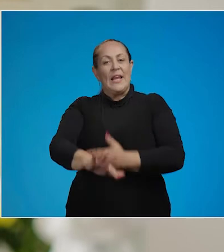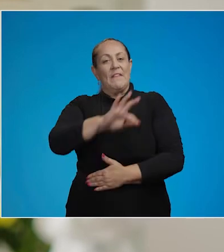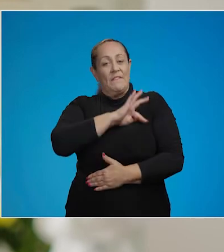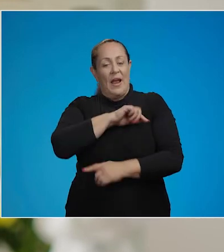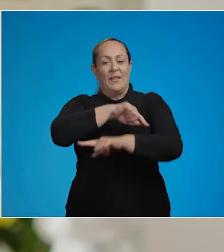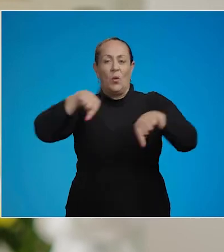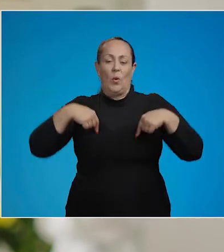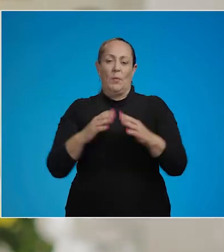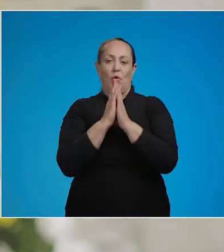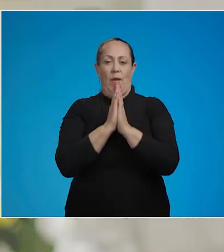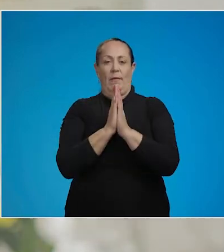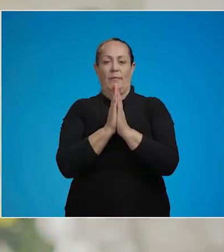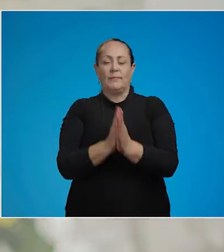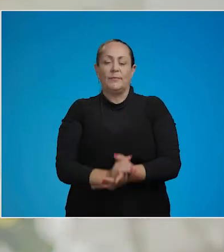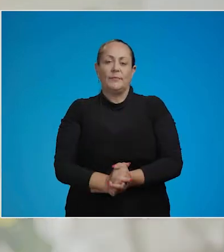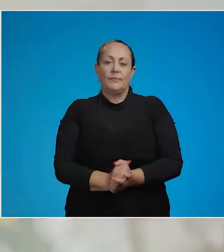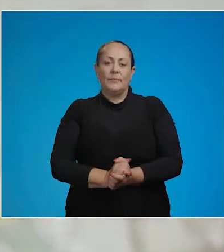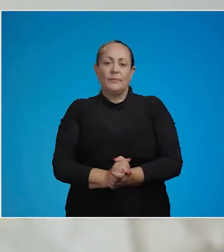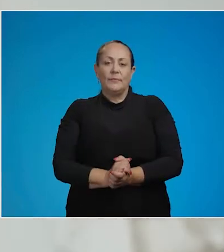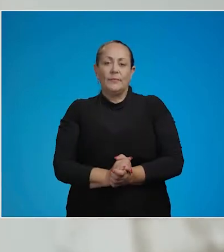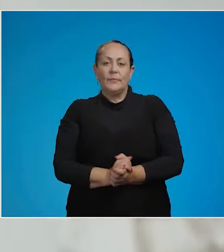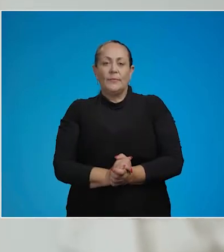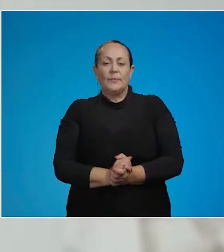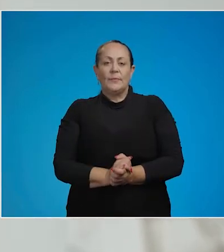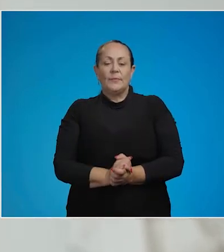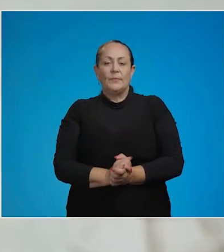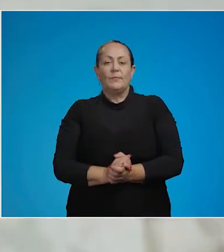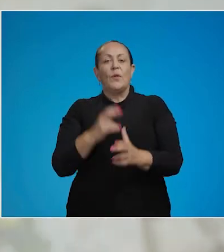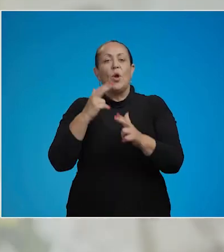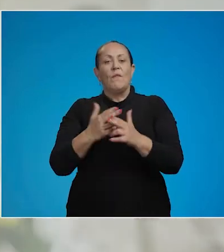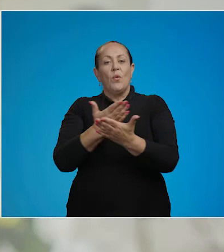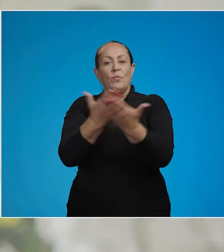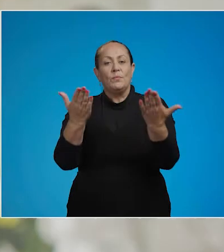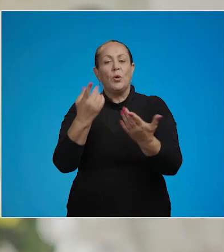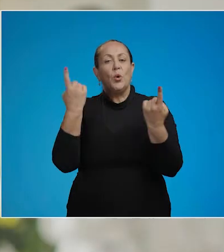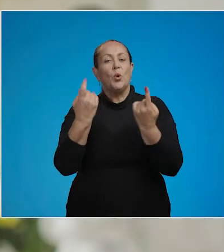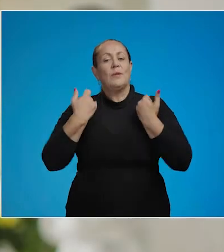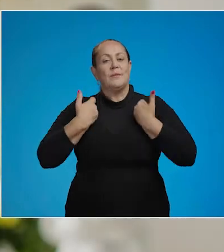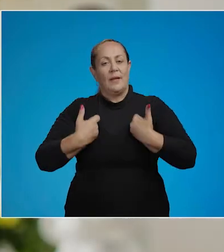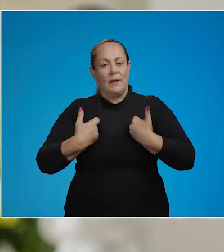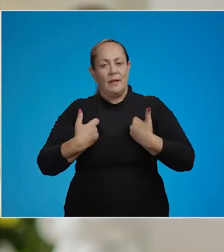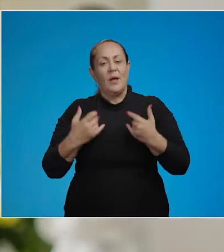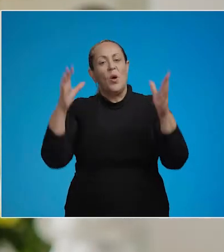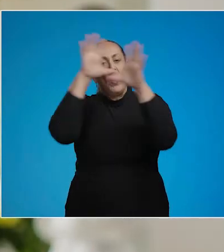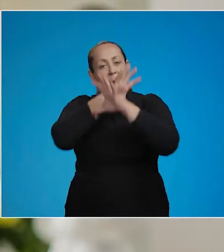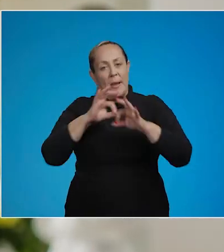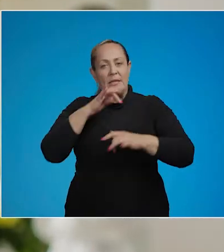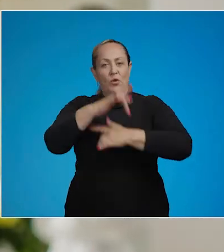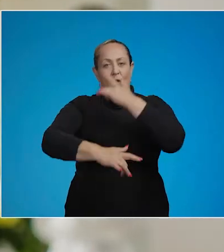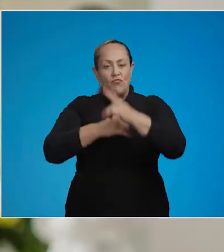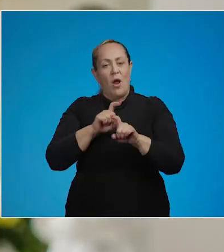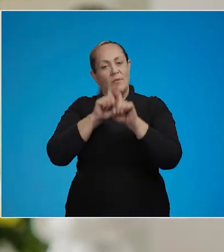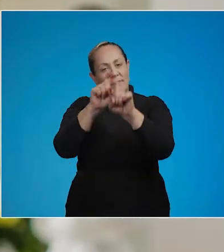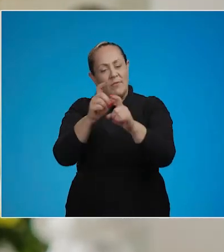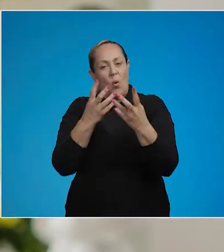In faith we pray. Lord, hear our prayer. For those who are sick, that the peace of Christ